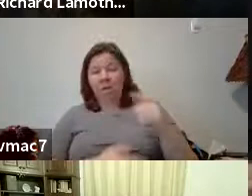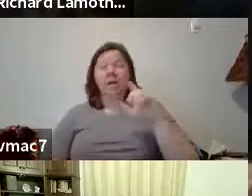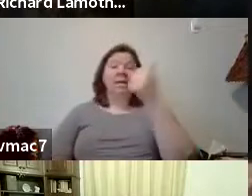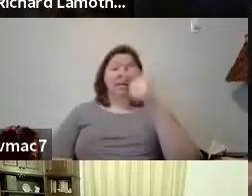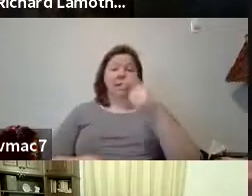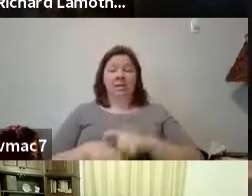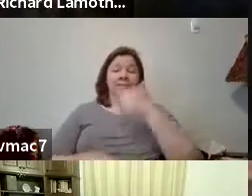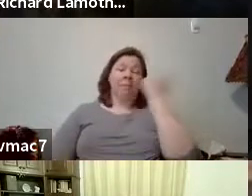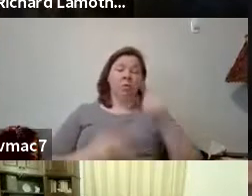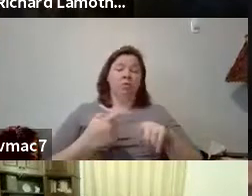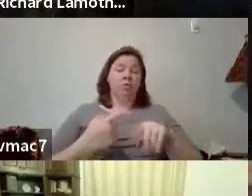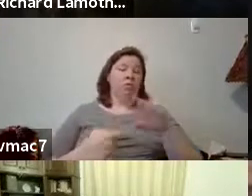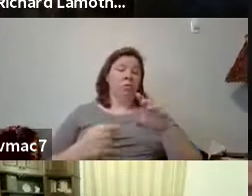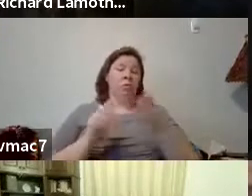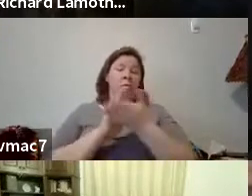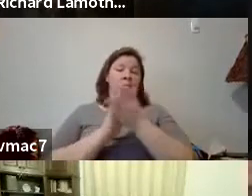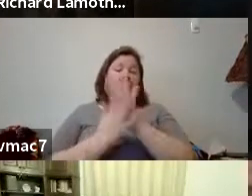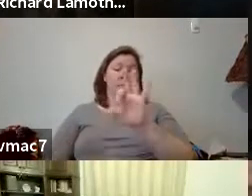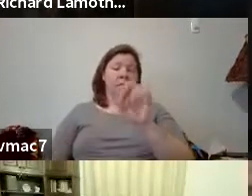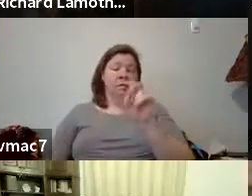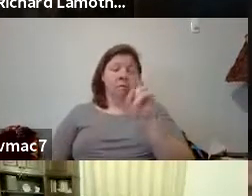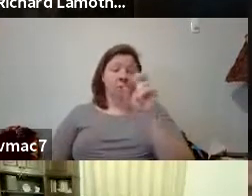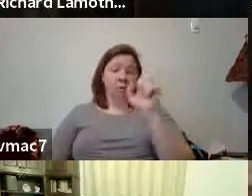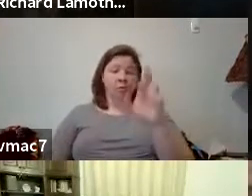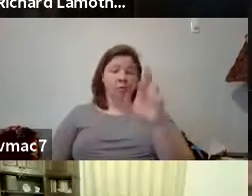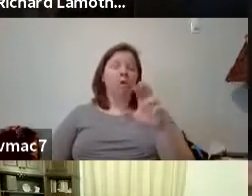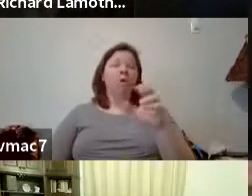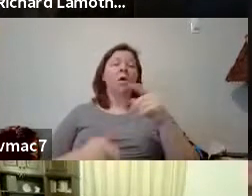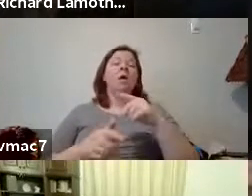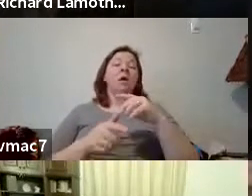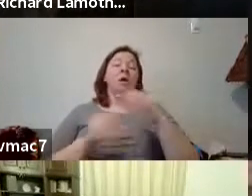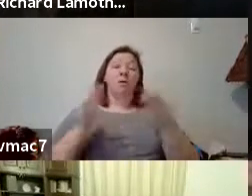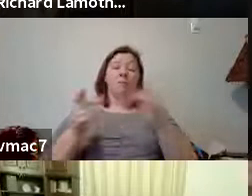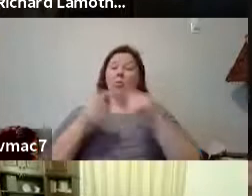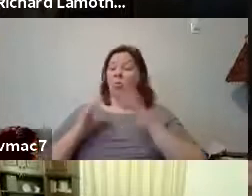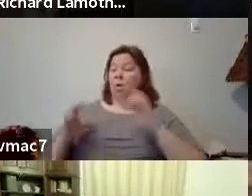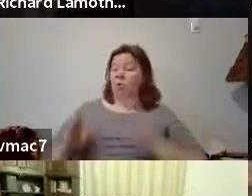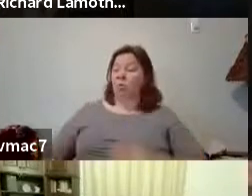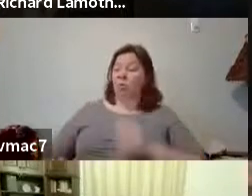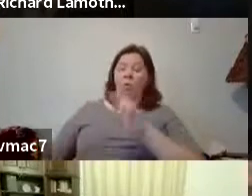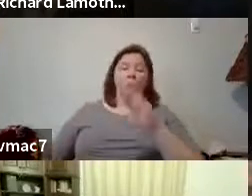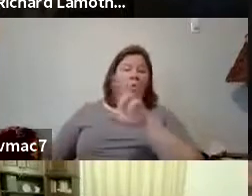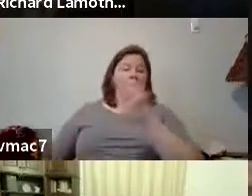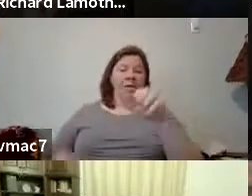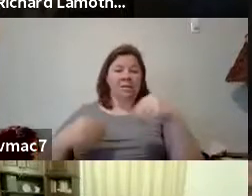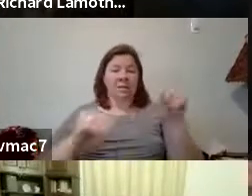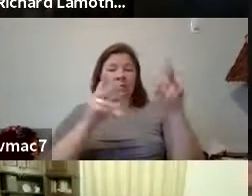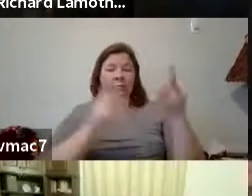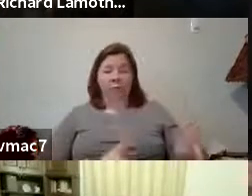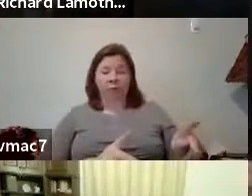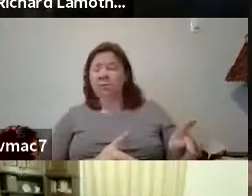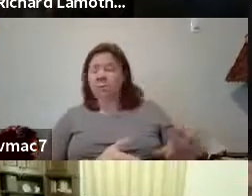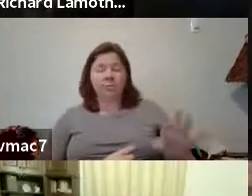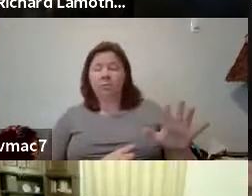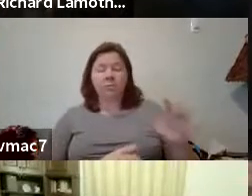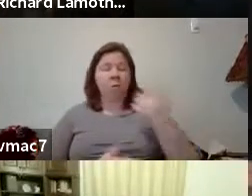than it is to be a customer or even a reseller. And so you don't want to miss out. You don't even want to